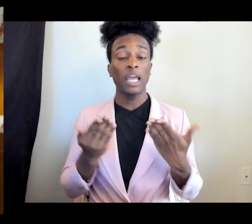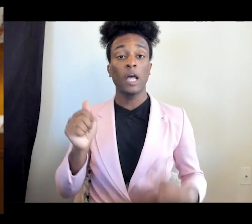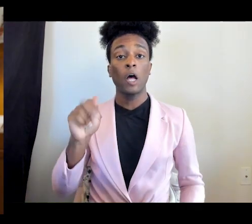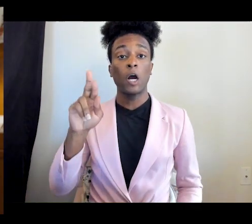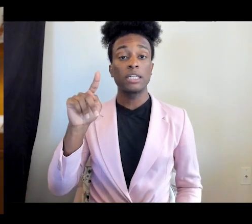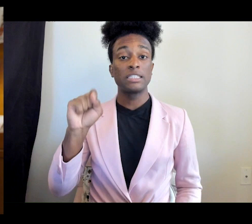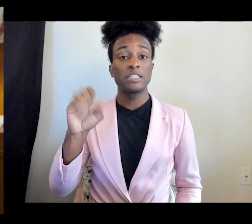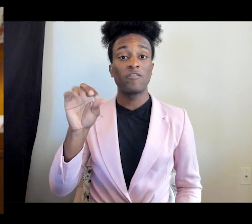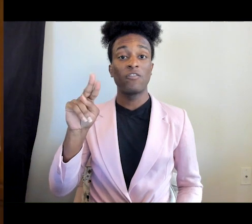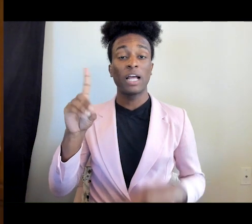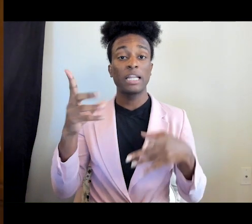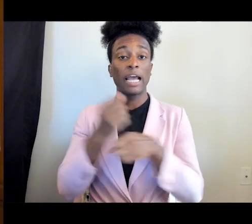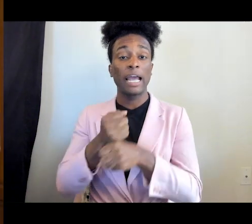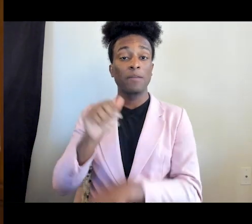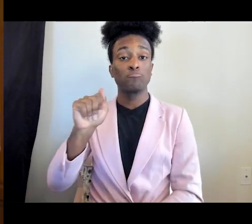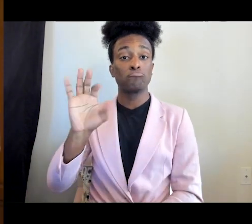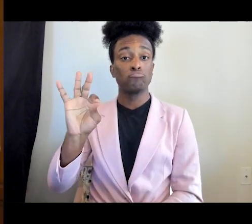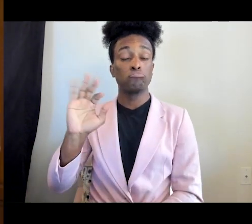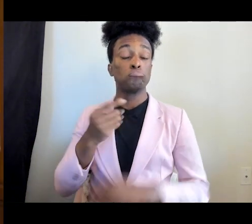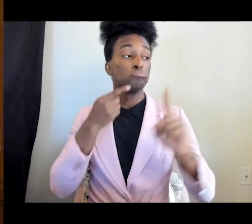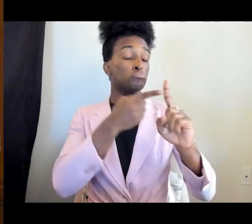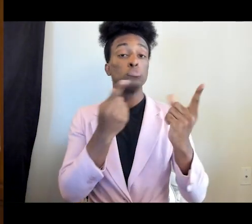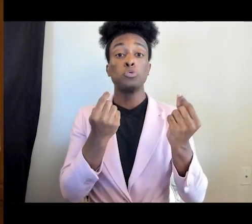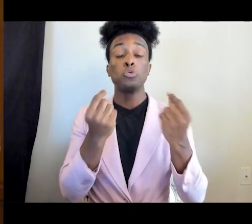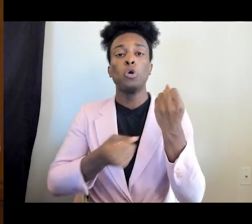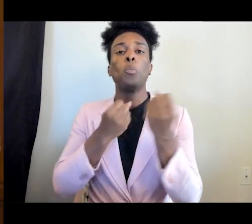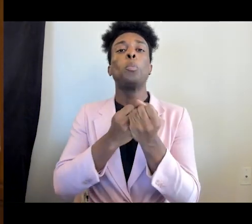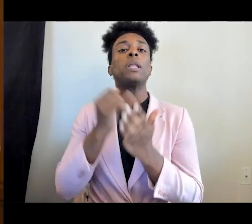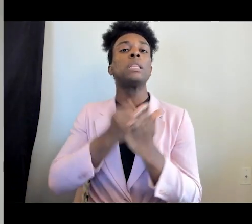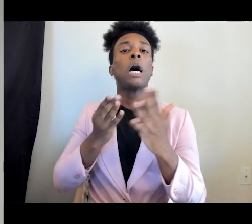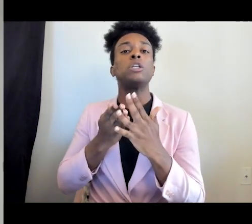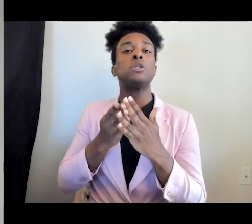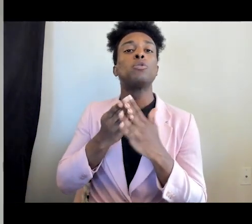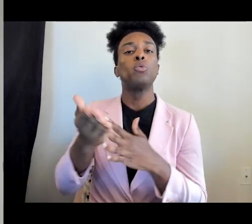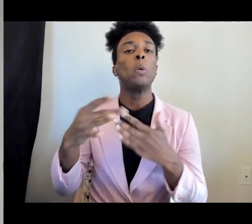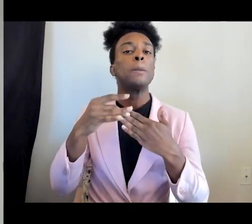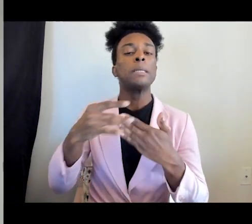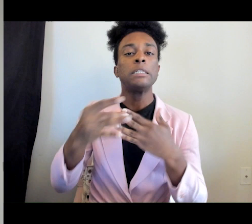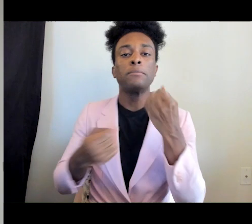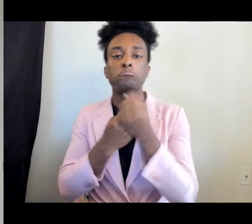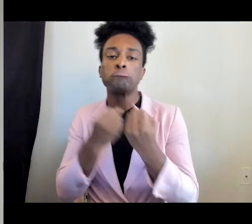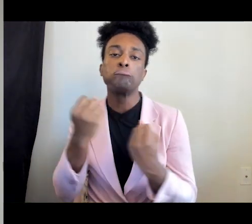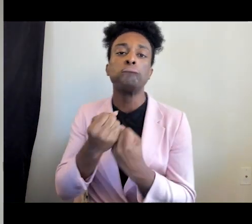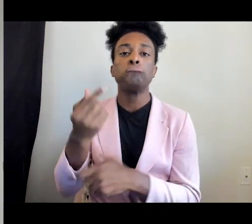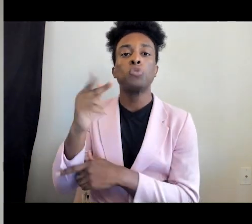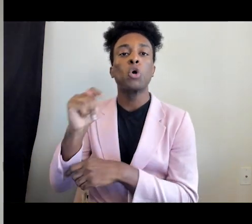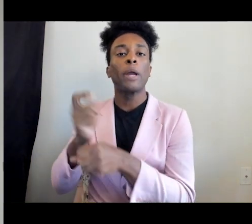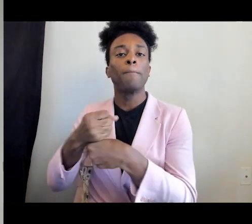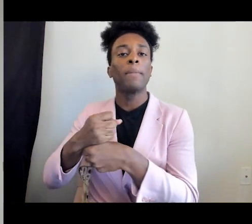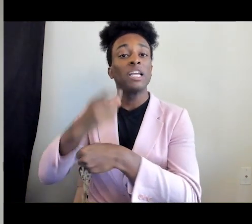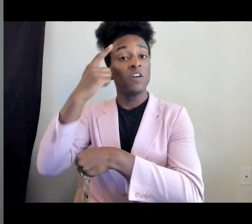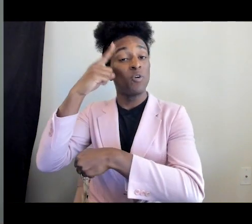At ArtsFund, our mission is to support the arts through leadership, advocacy, and grant-making in order to build a more healthy, equitable, and